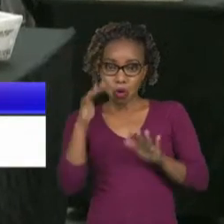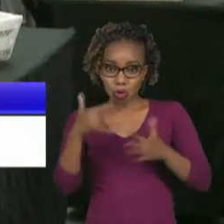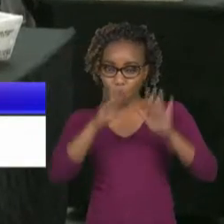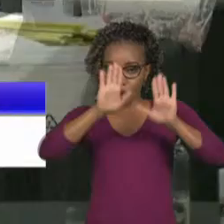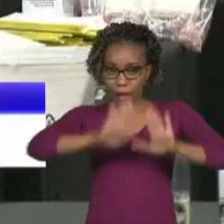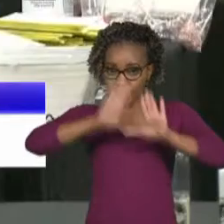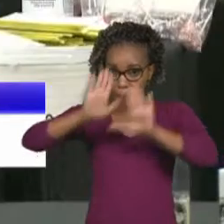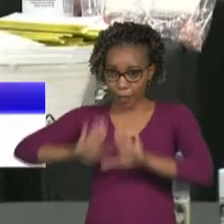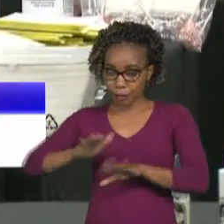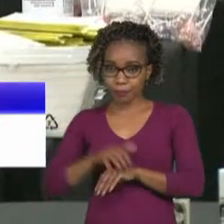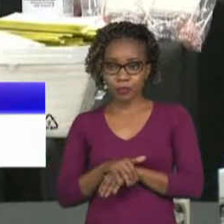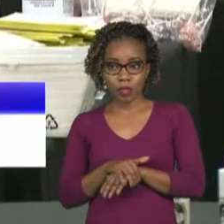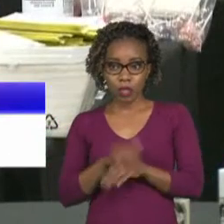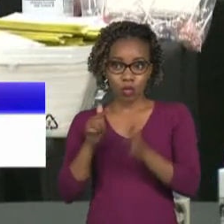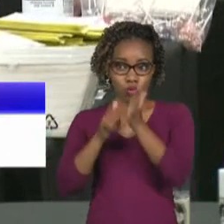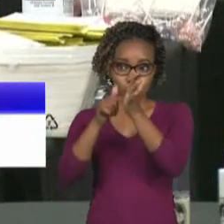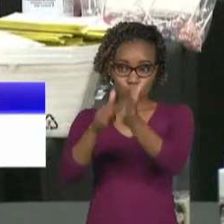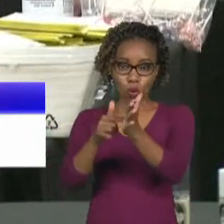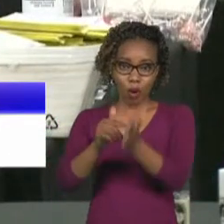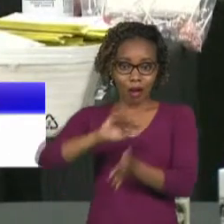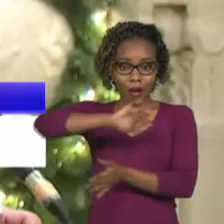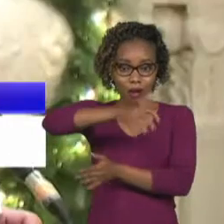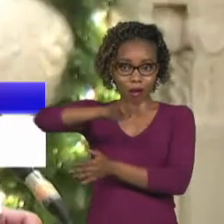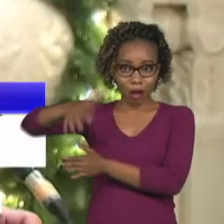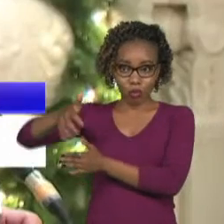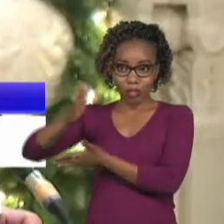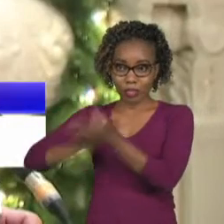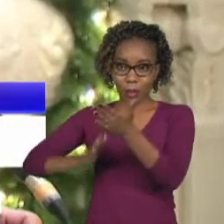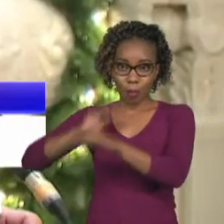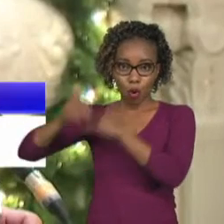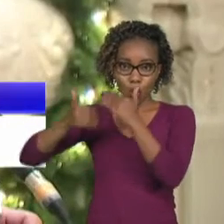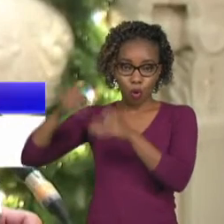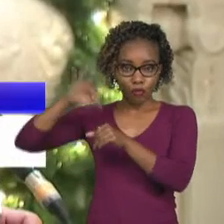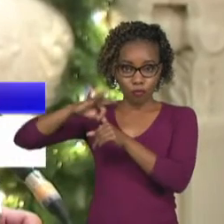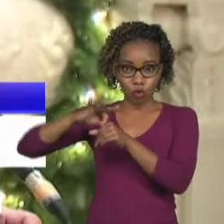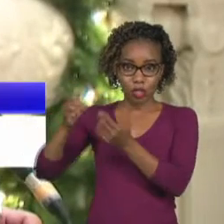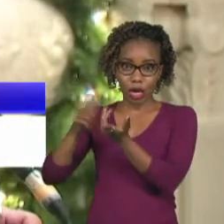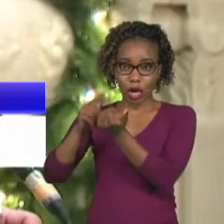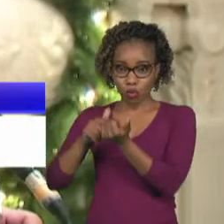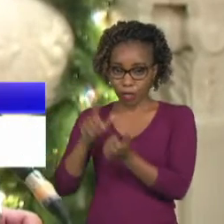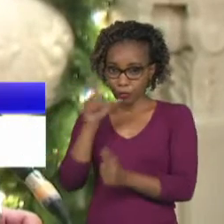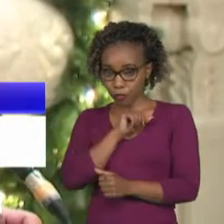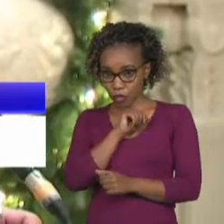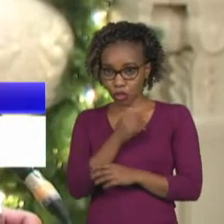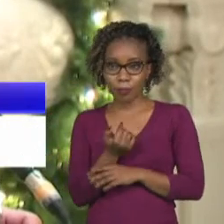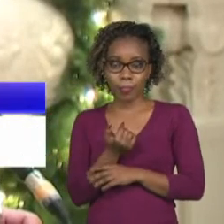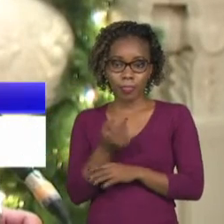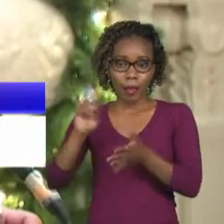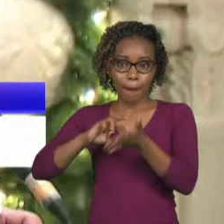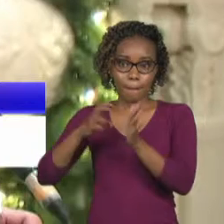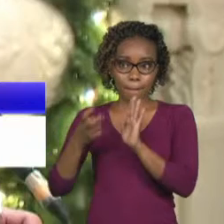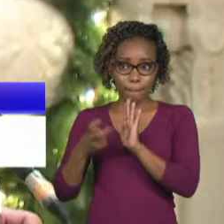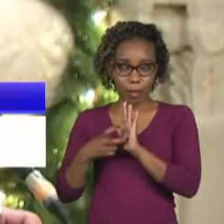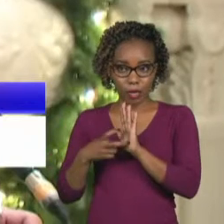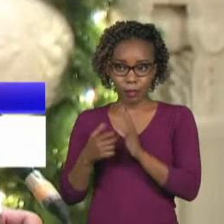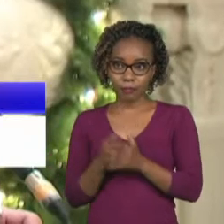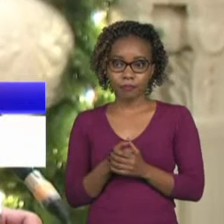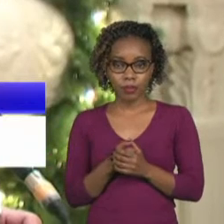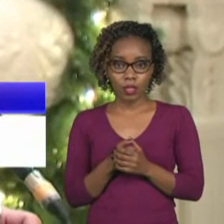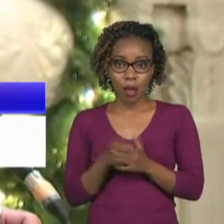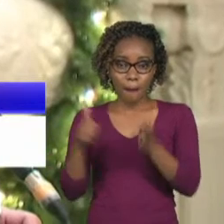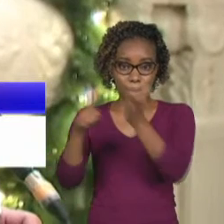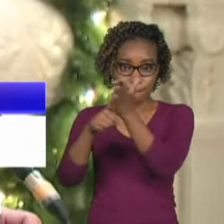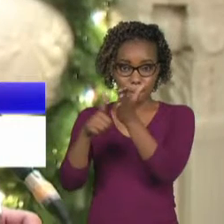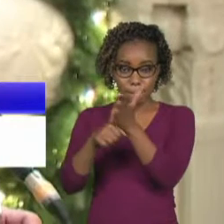audit revealed that in some counties, not all the votes had been counted. That doesn't mean those counties had systemic